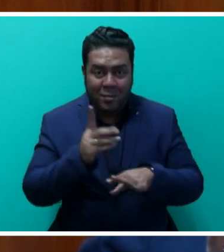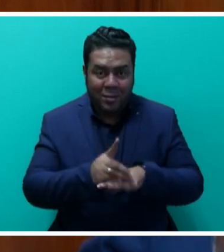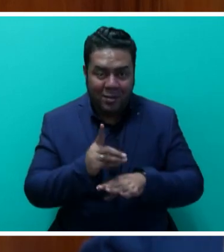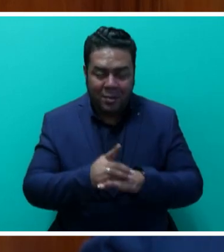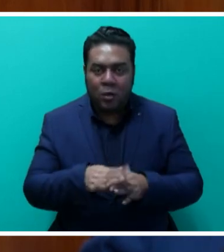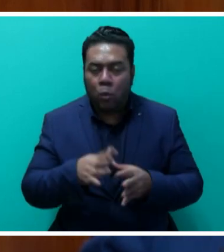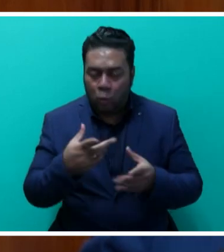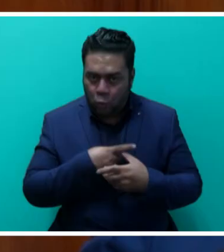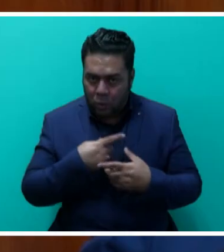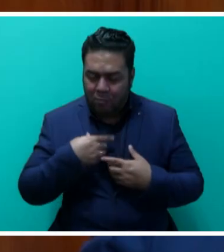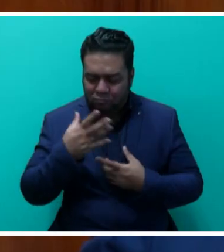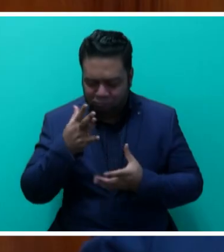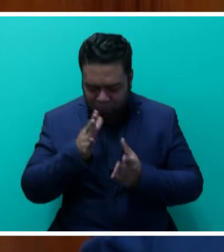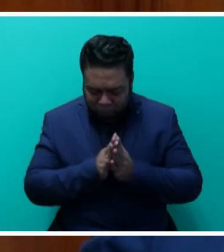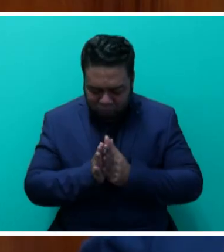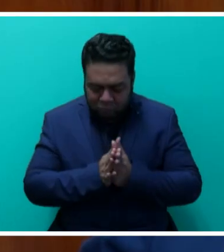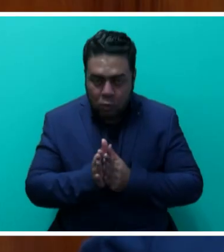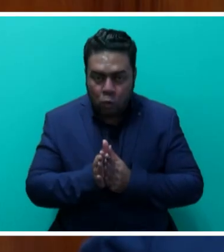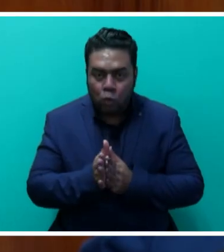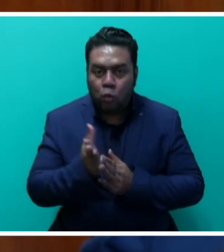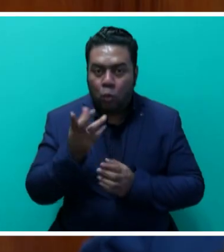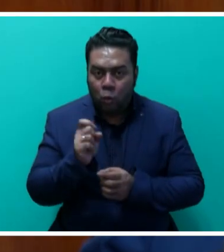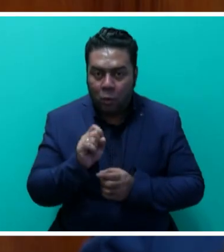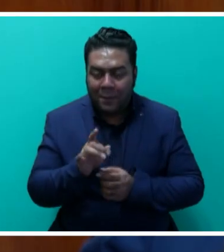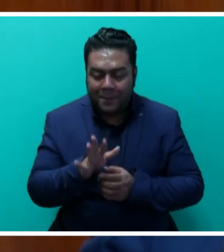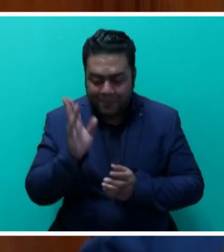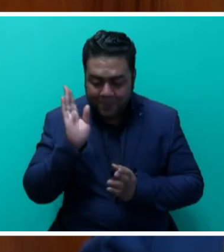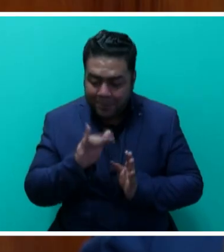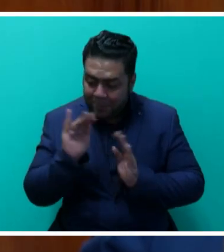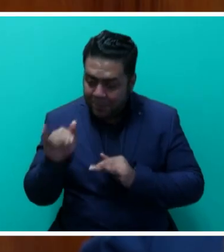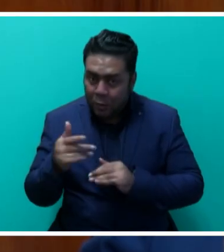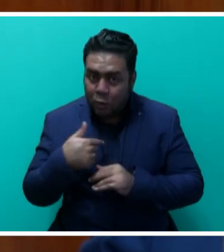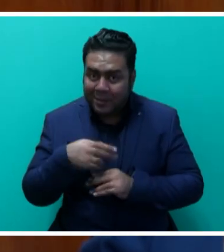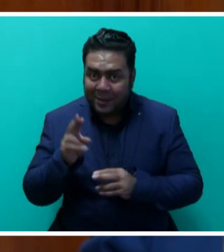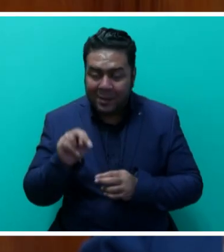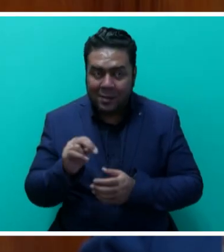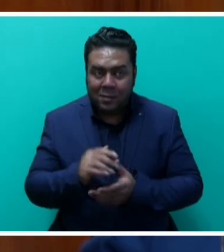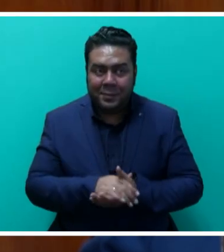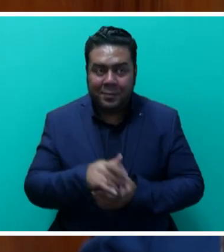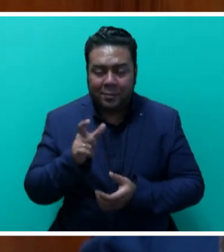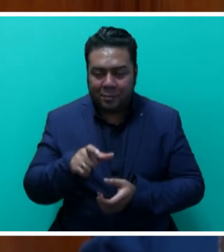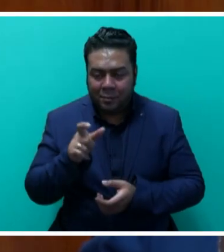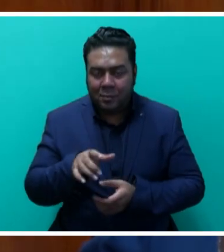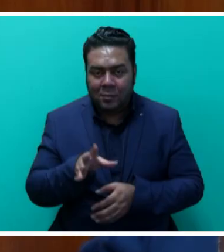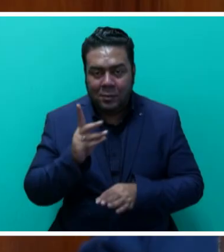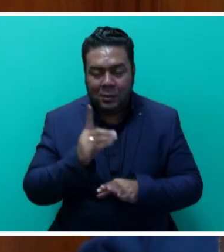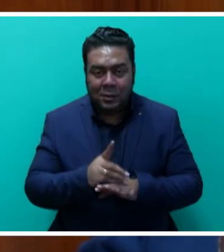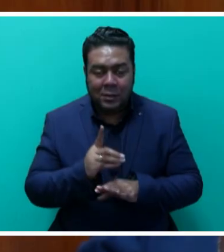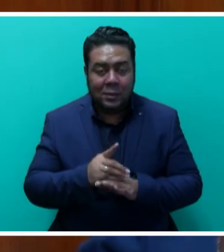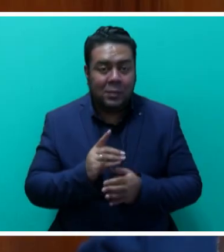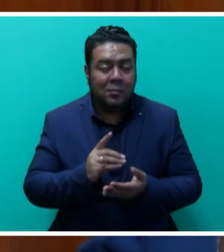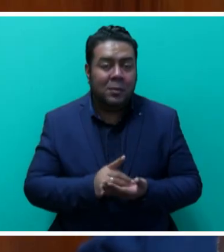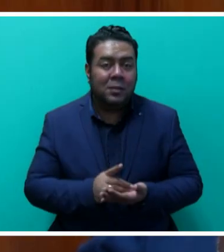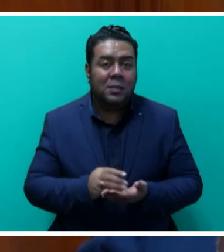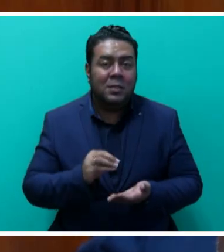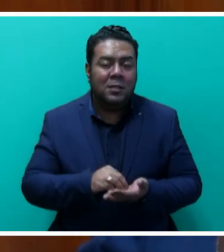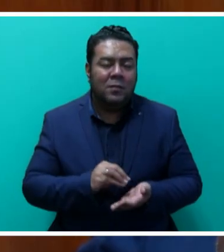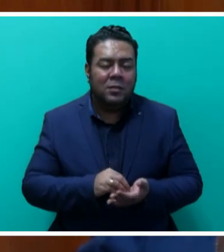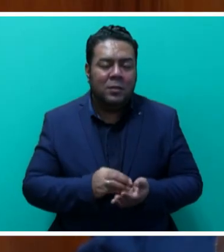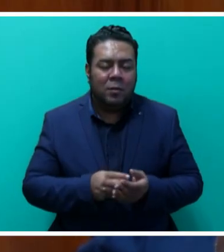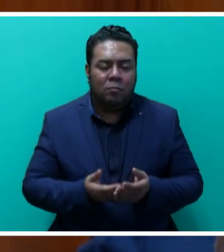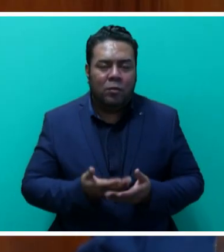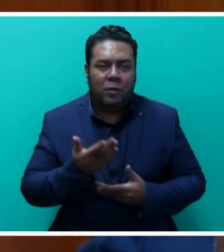Speaker, as a ministry, to attend to the needs of our disability service providers, as well